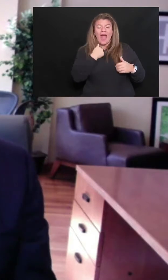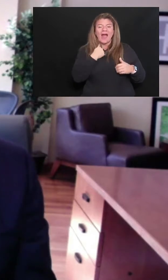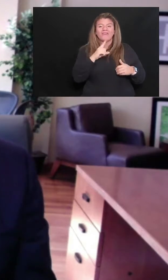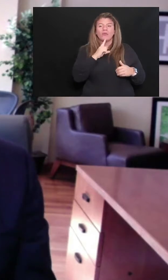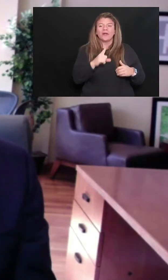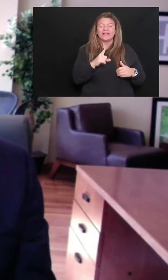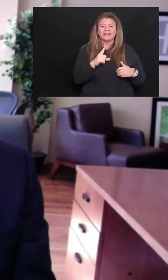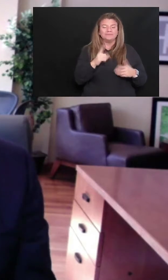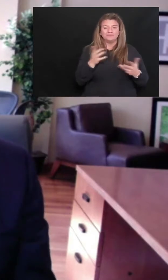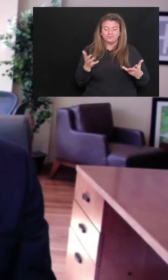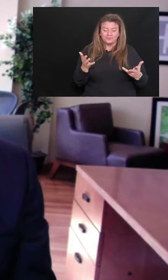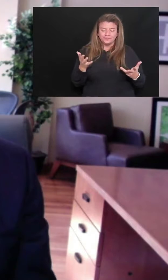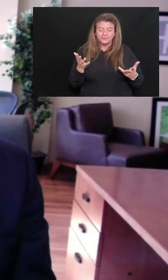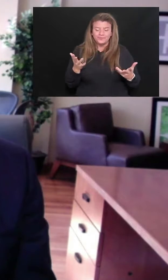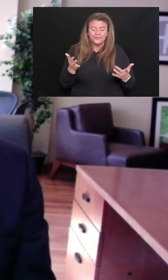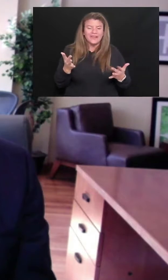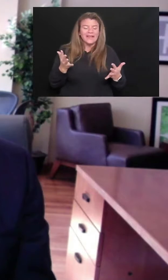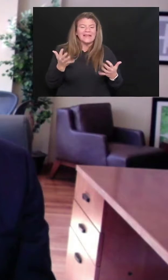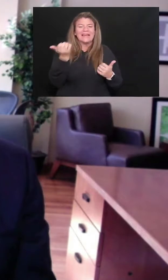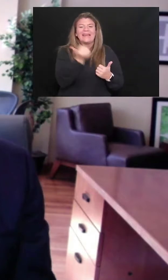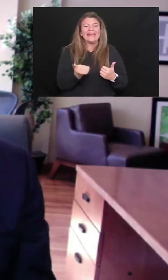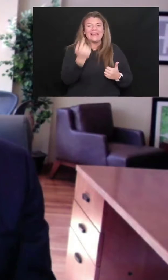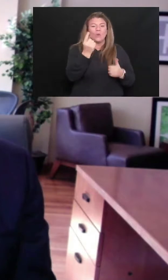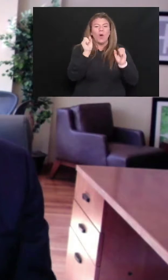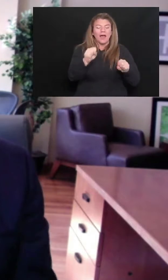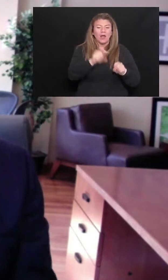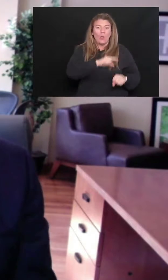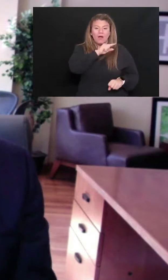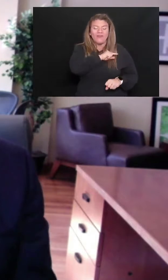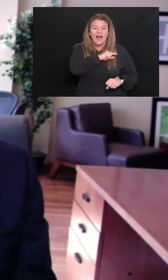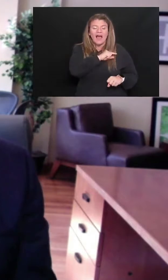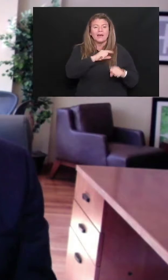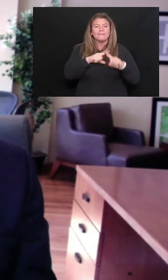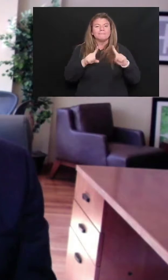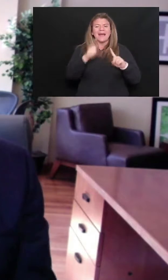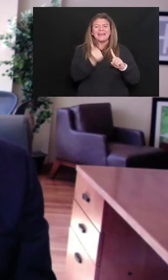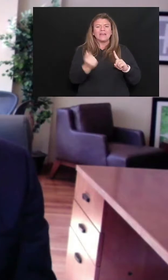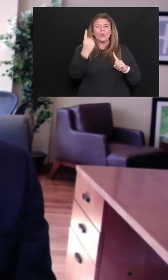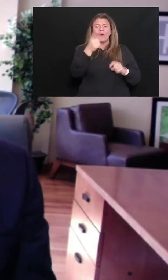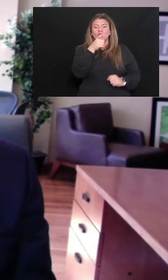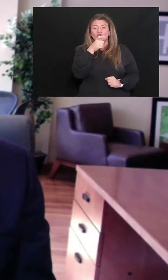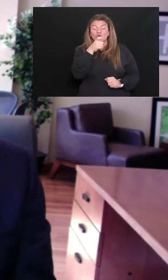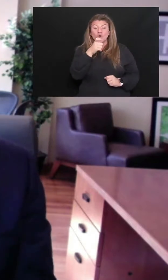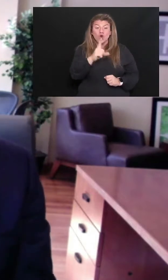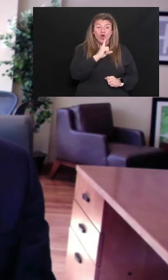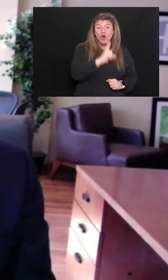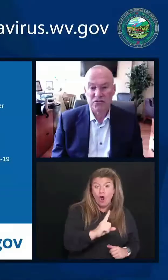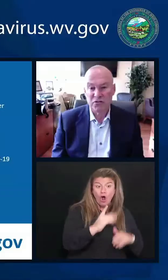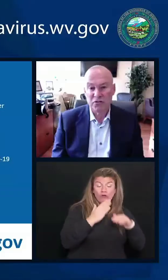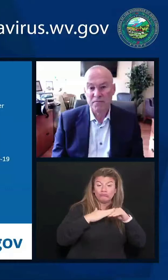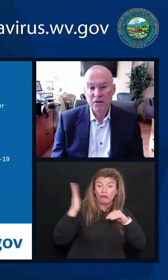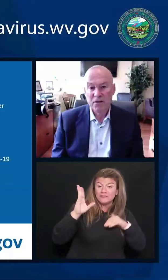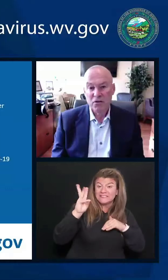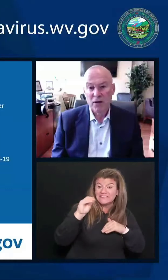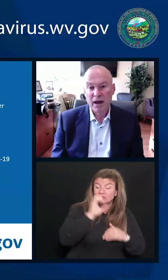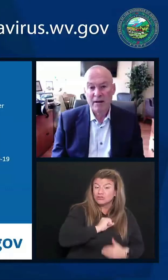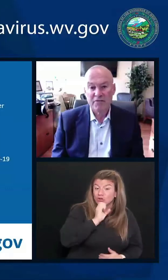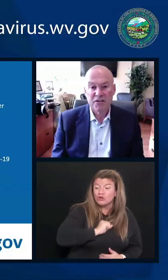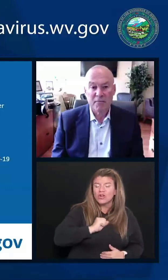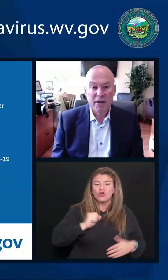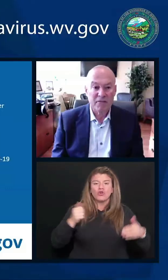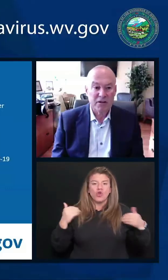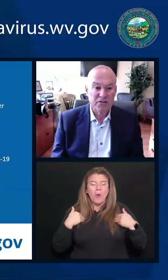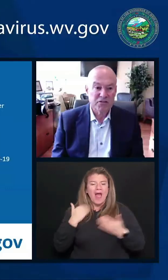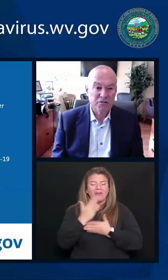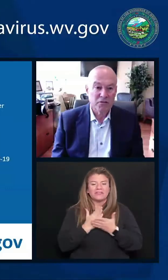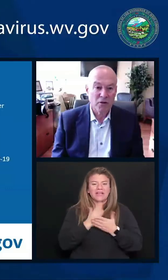really almost, anybody can qualify, but who are either over 65 years old, who have